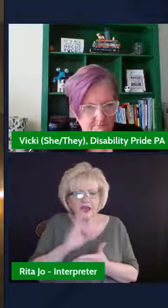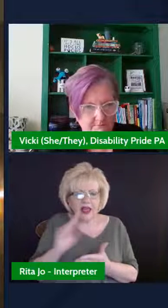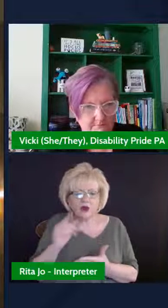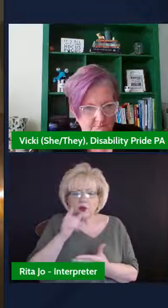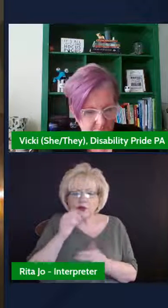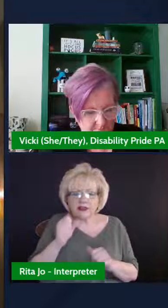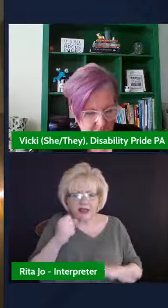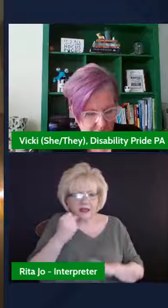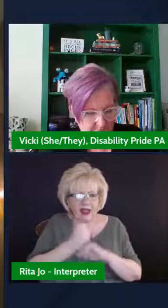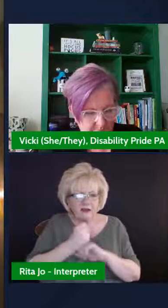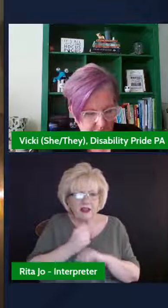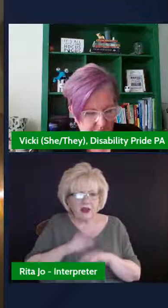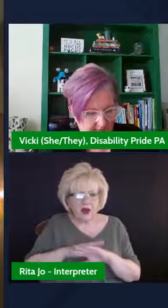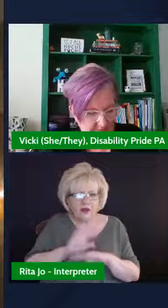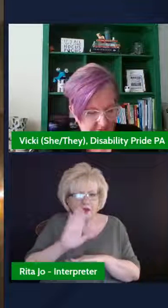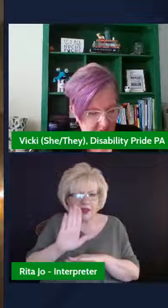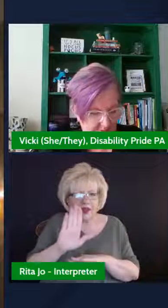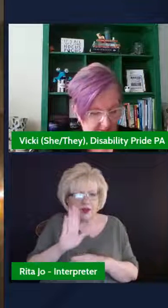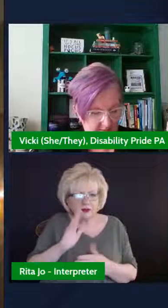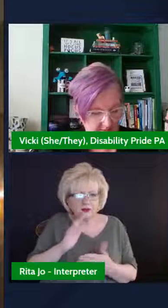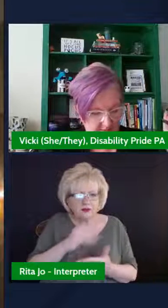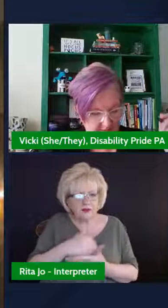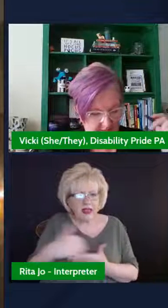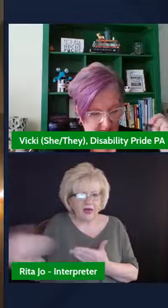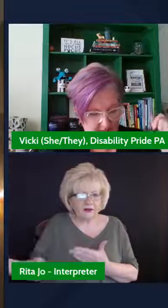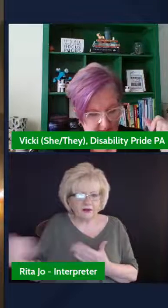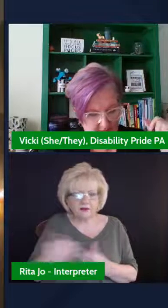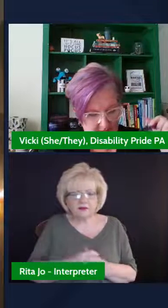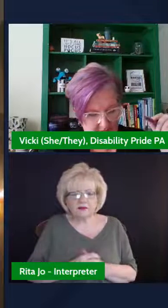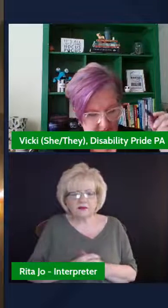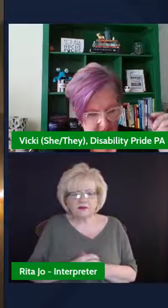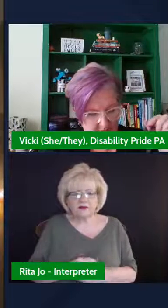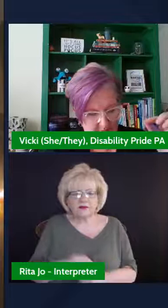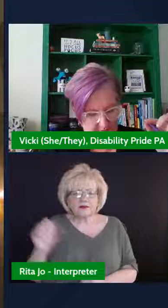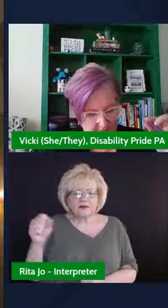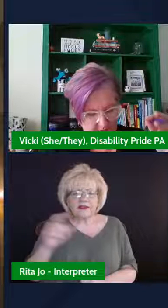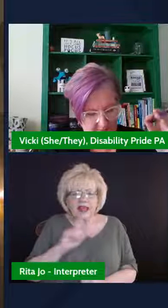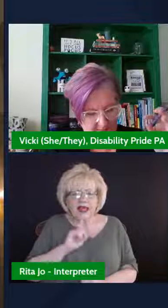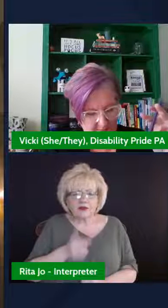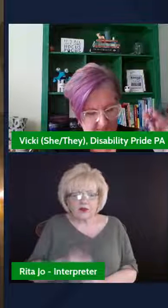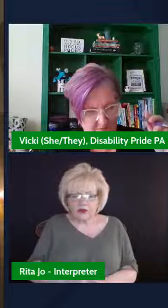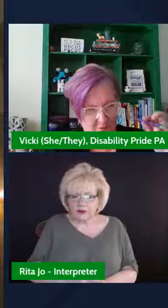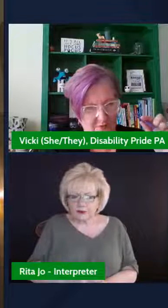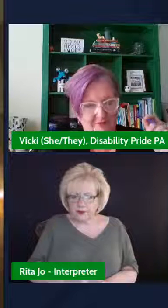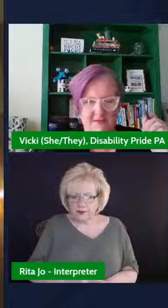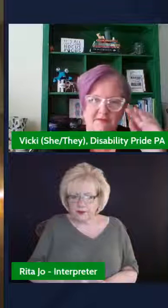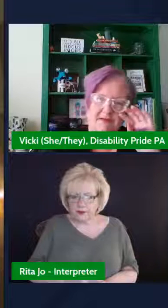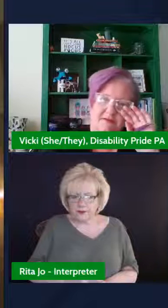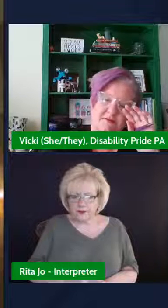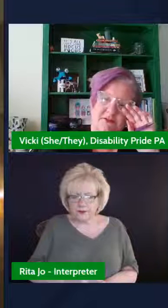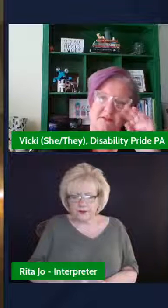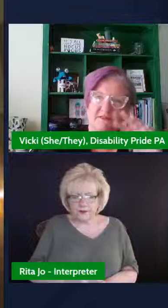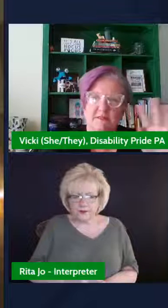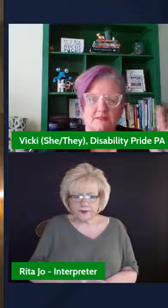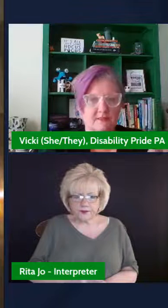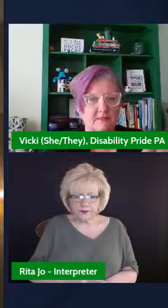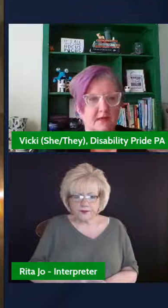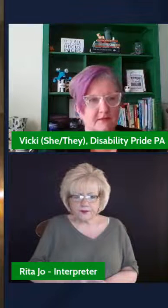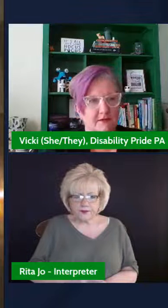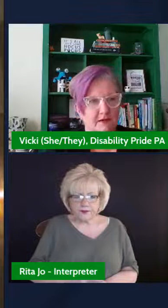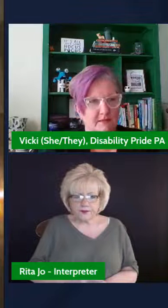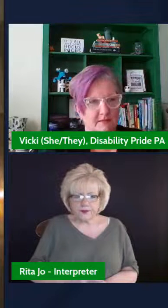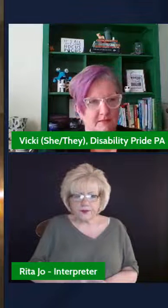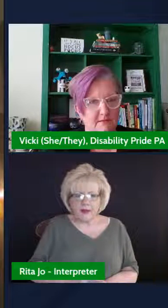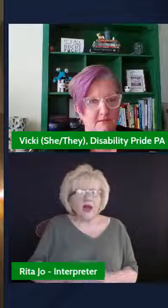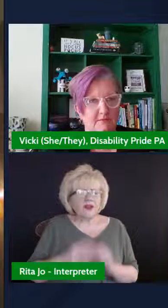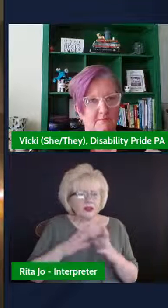behalf. Hmm. Absolutely. So tell me, so there's a lot